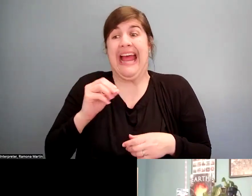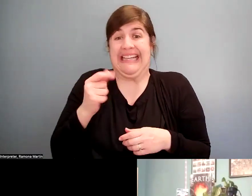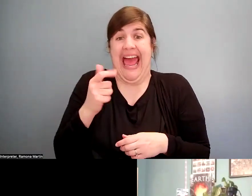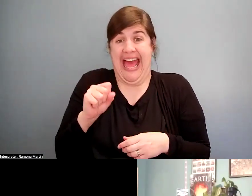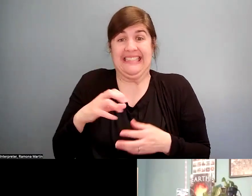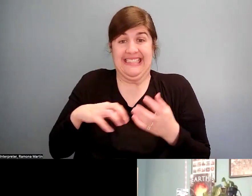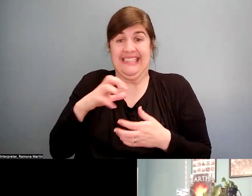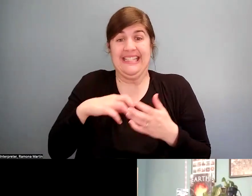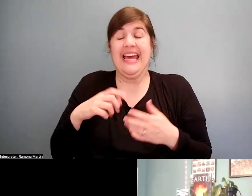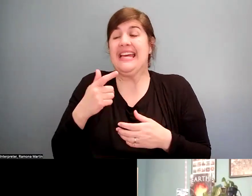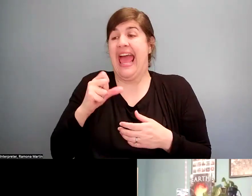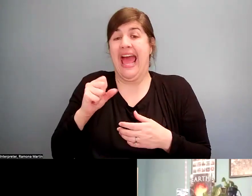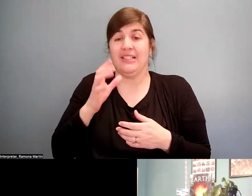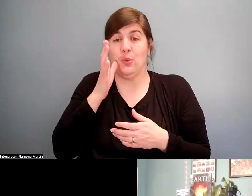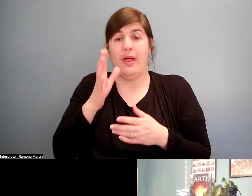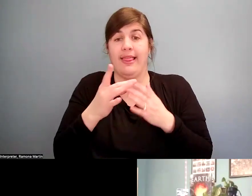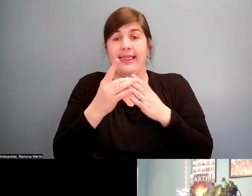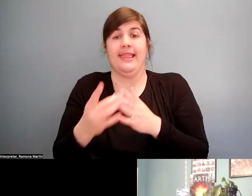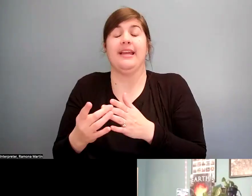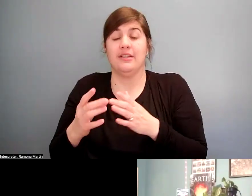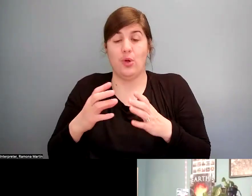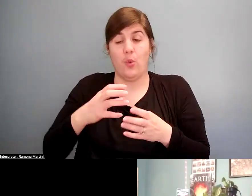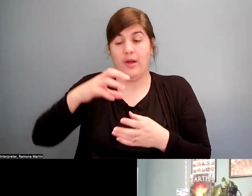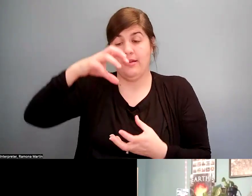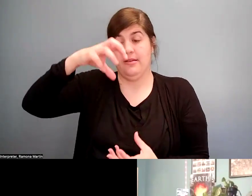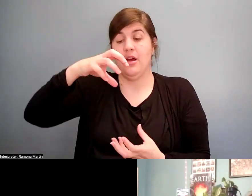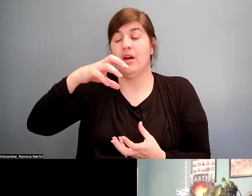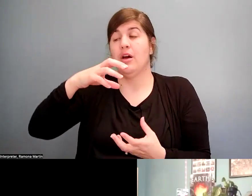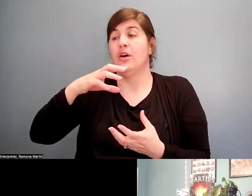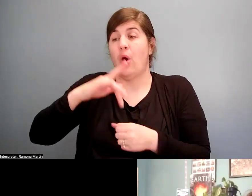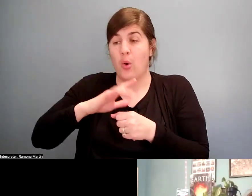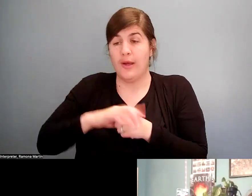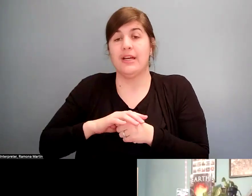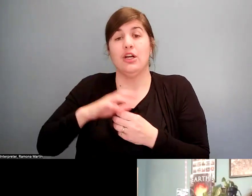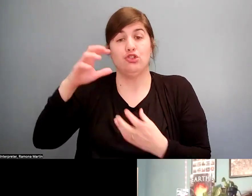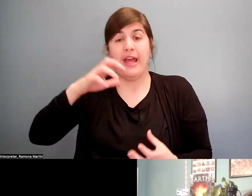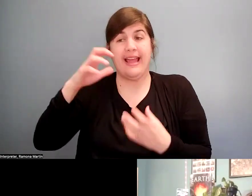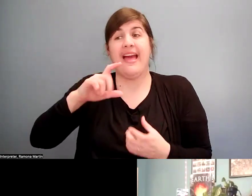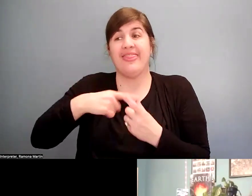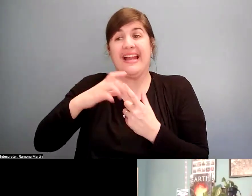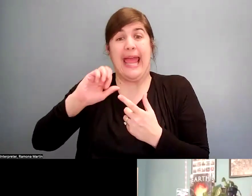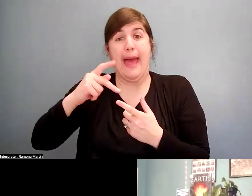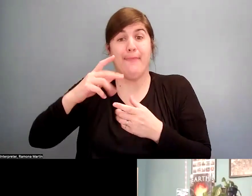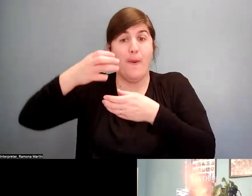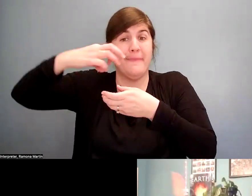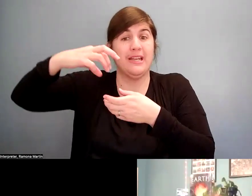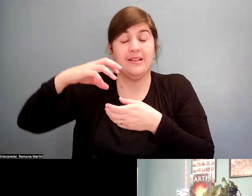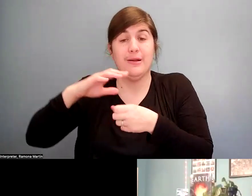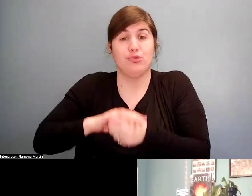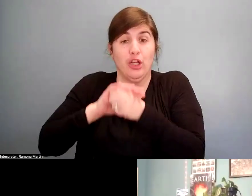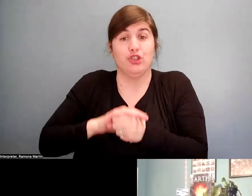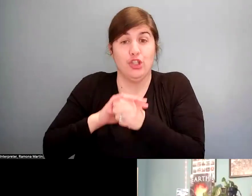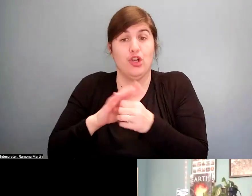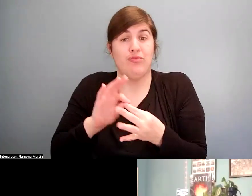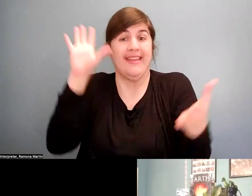the Mhm. gas that drives the eruption. So if you take a bottle of Coke, give it a shake up, and when you open that cap, the pressure is released and the bubbles